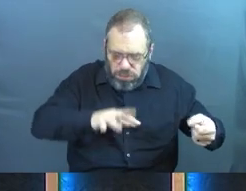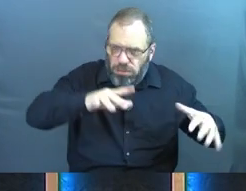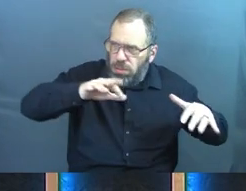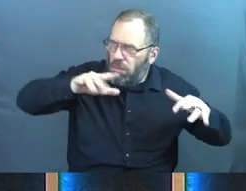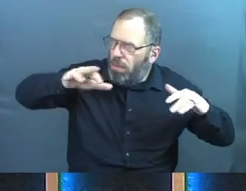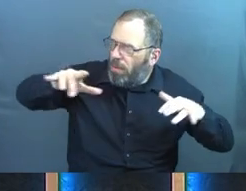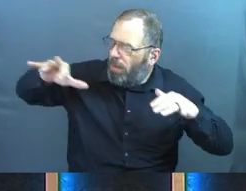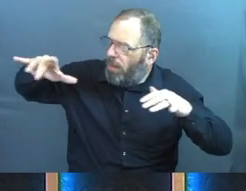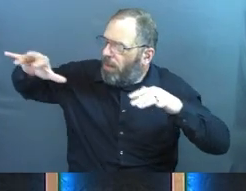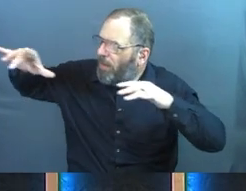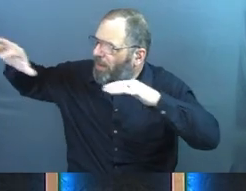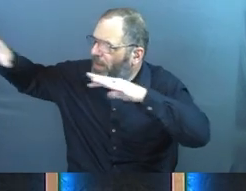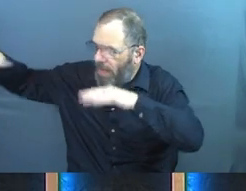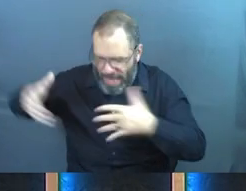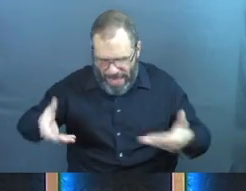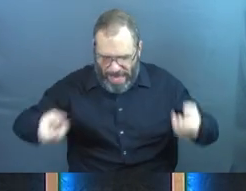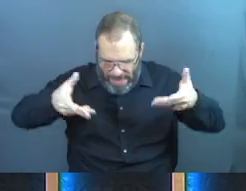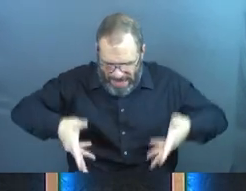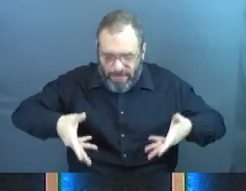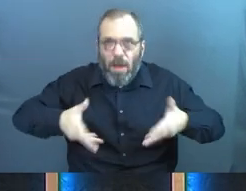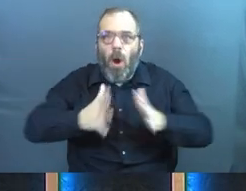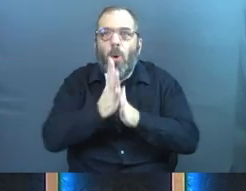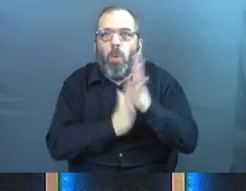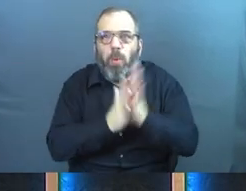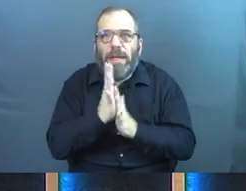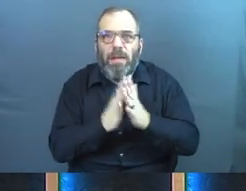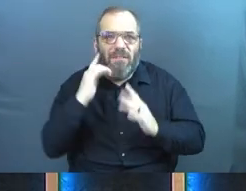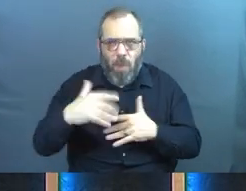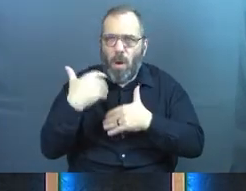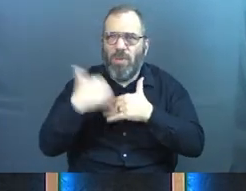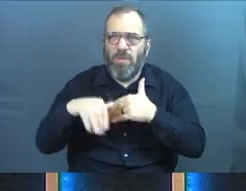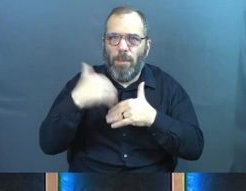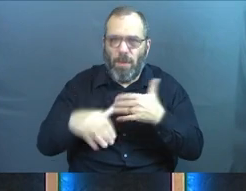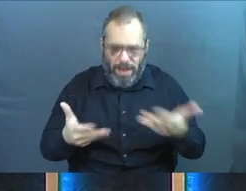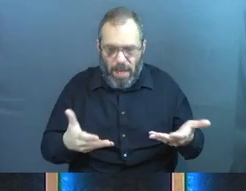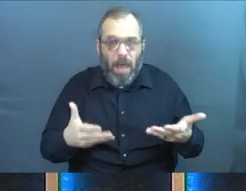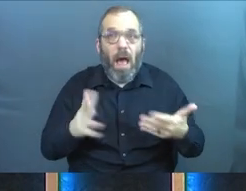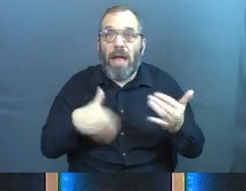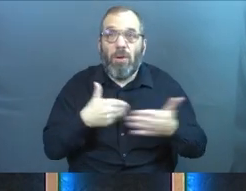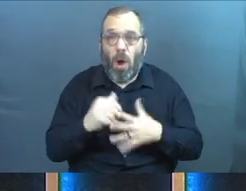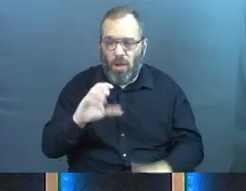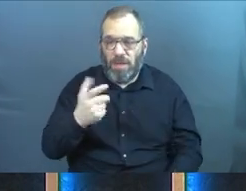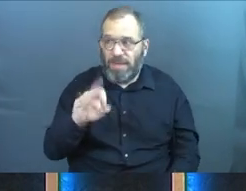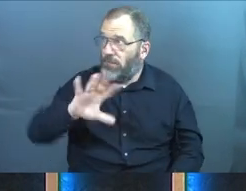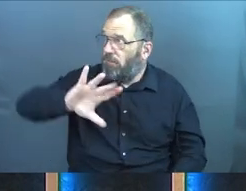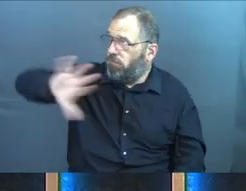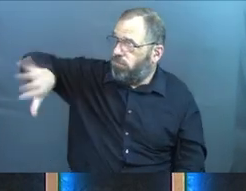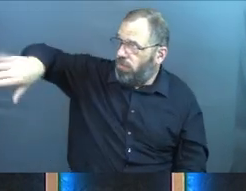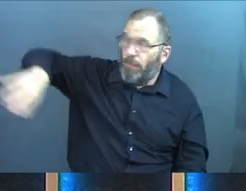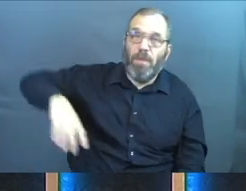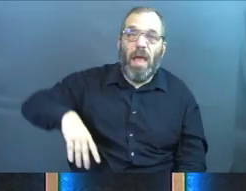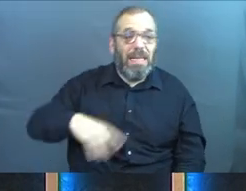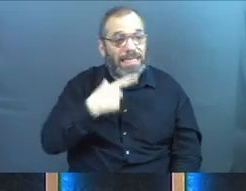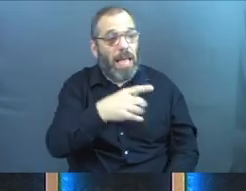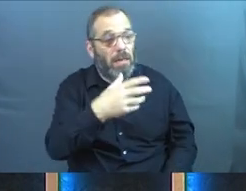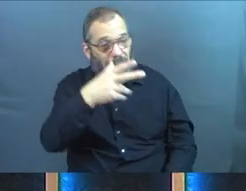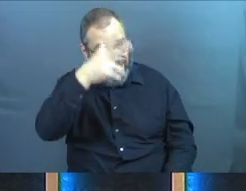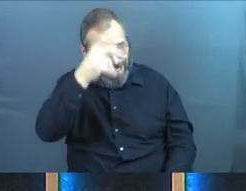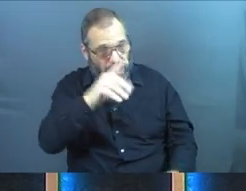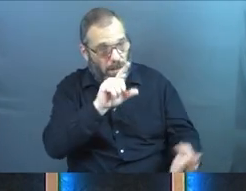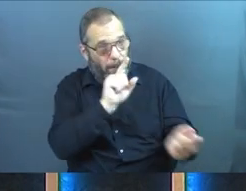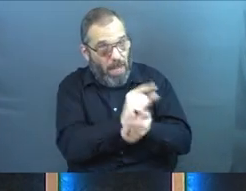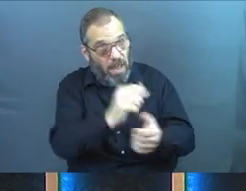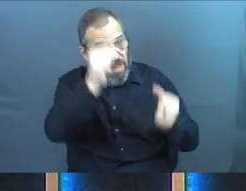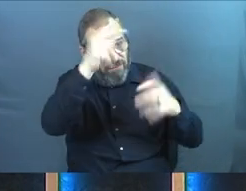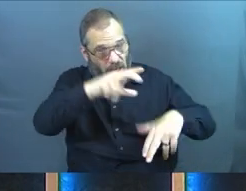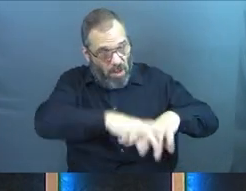and stuff. So they would filter it, or they would sift it like a winnowing fork or something like that, and all the chaff would blow away. And he's saying, Satan came to the